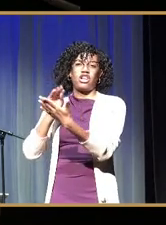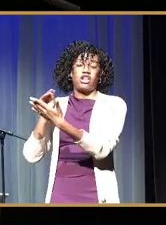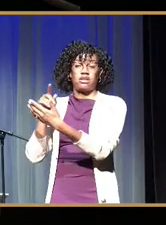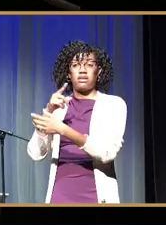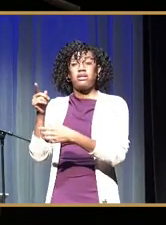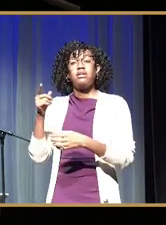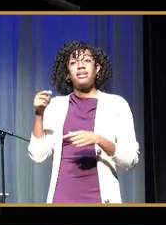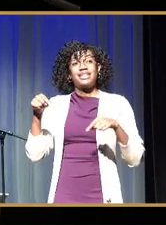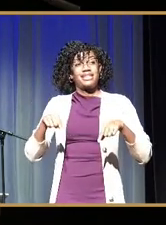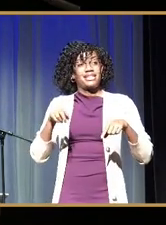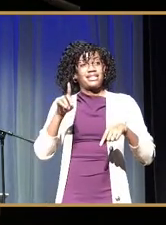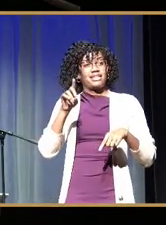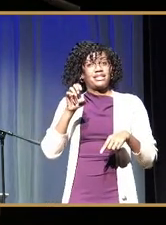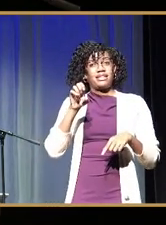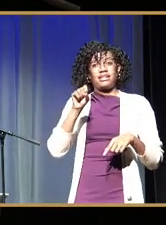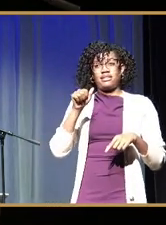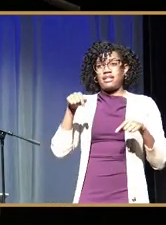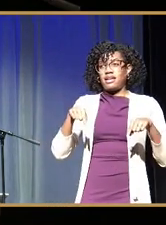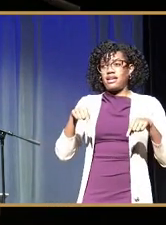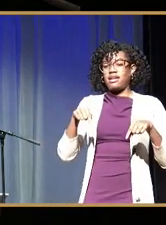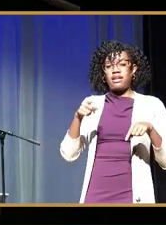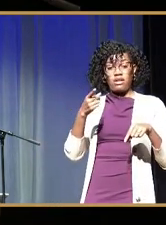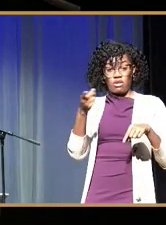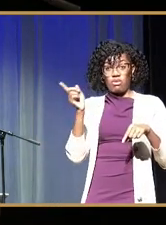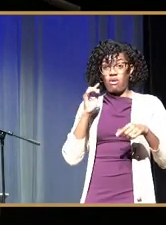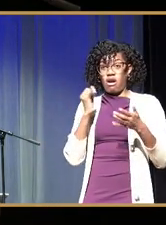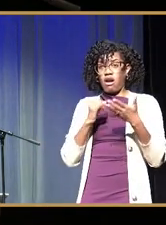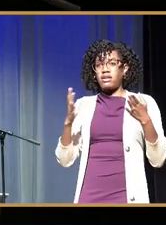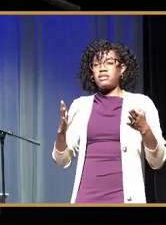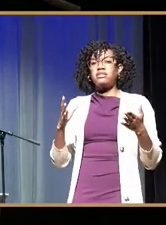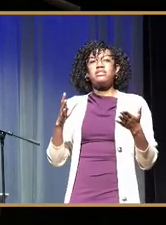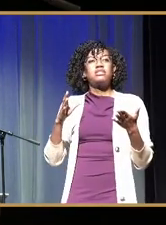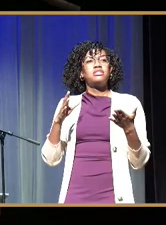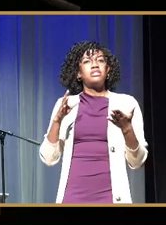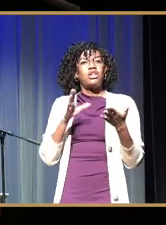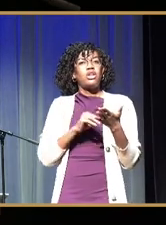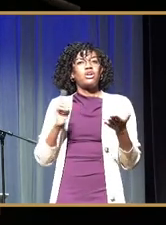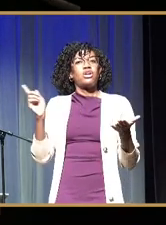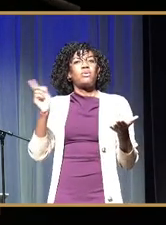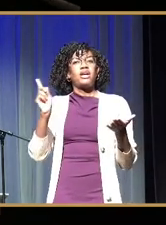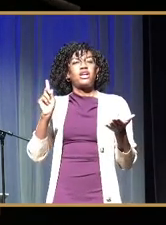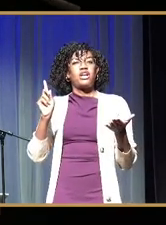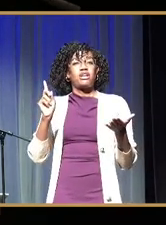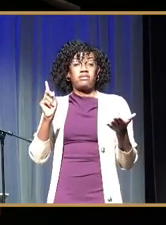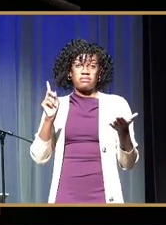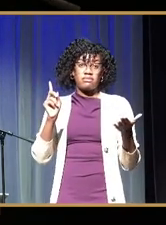all got their start in the church, pulpit to power.